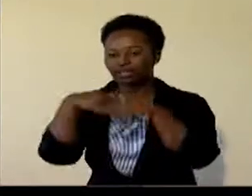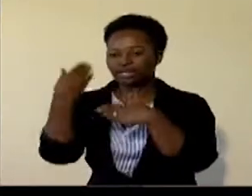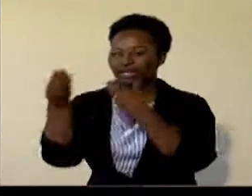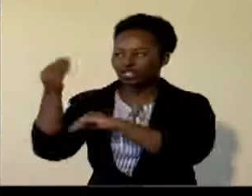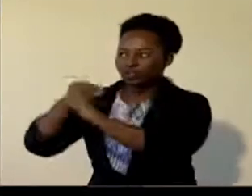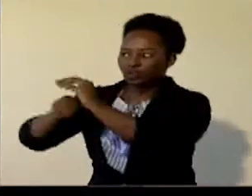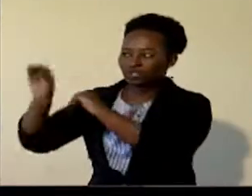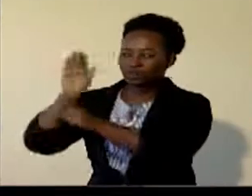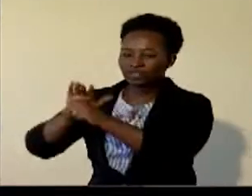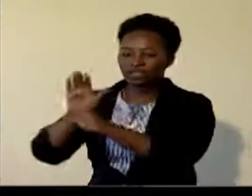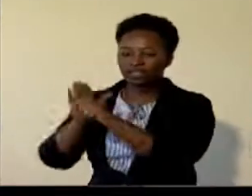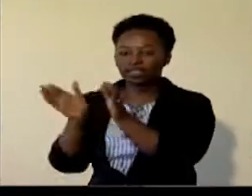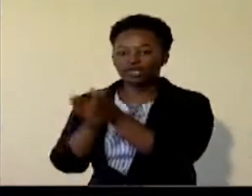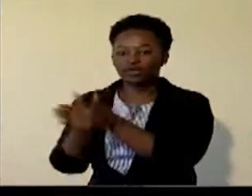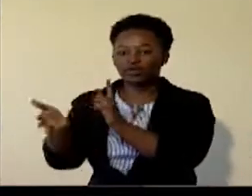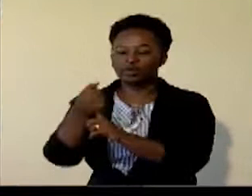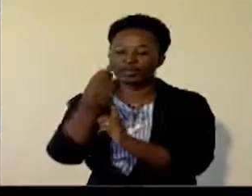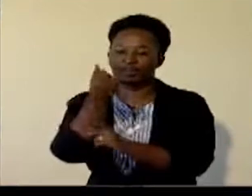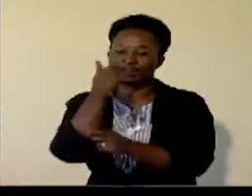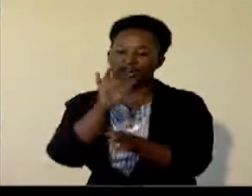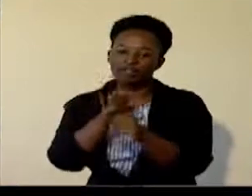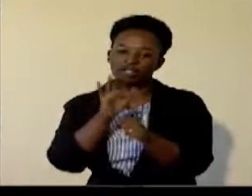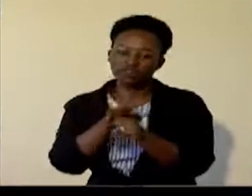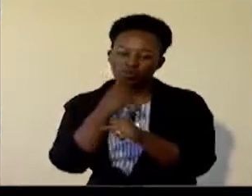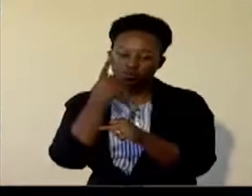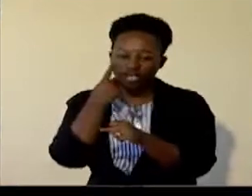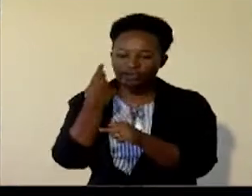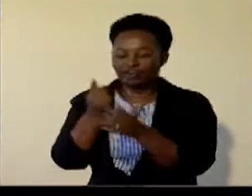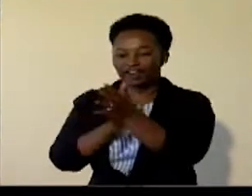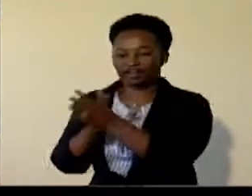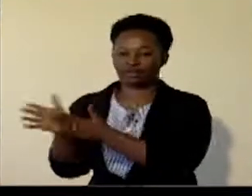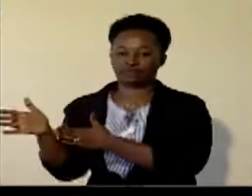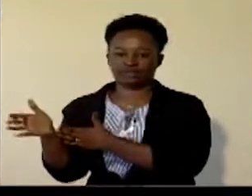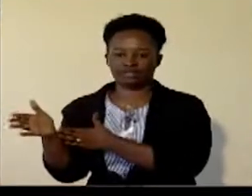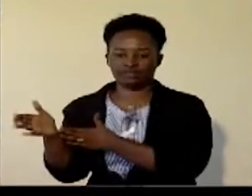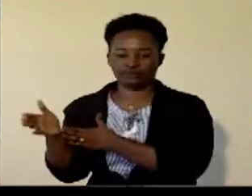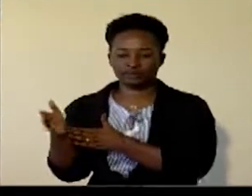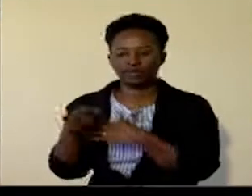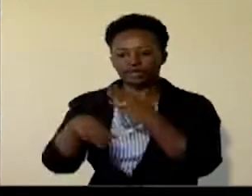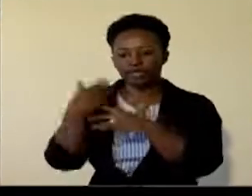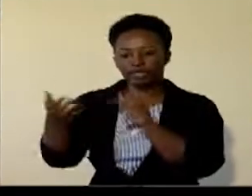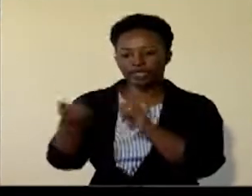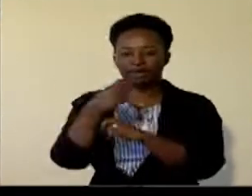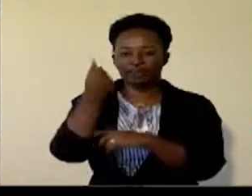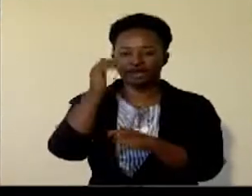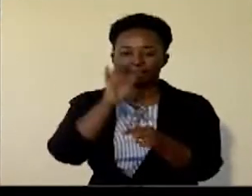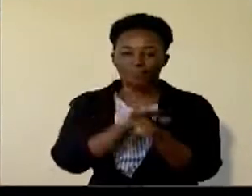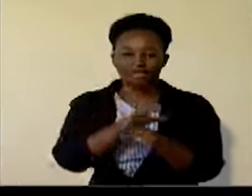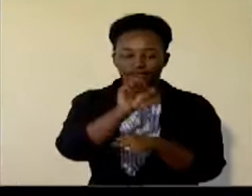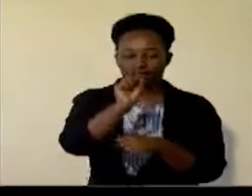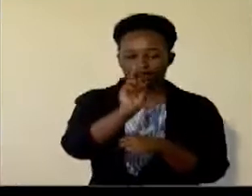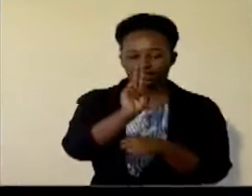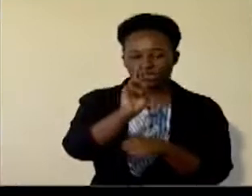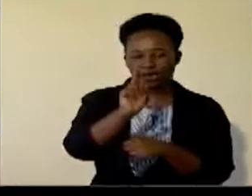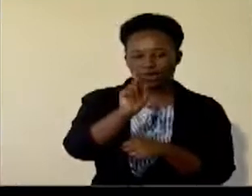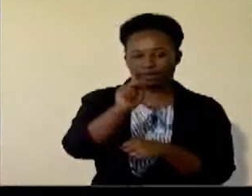more and it generates more incomes compared to expenditure, so that it can get a surplus instead of